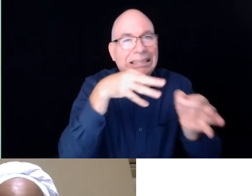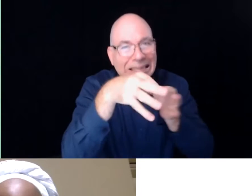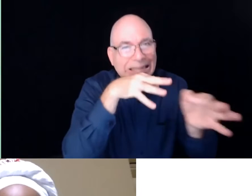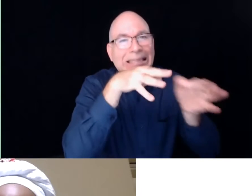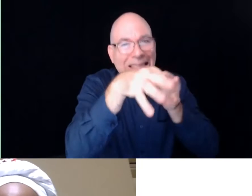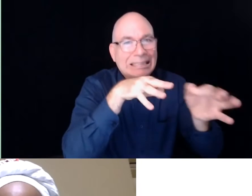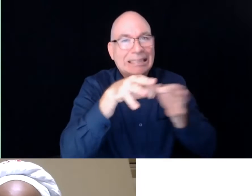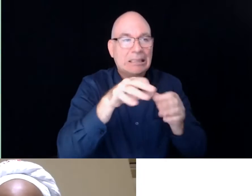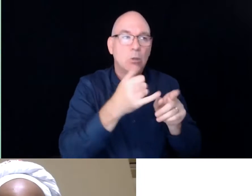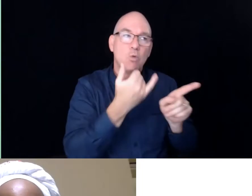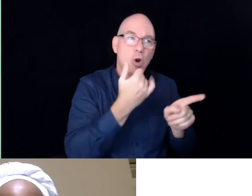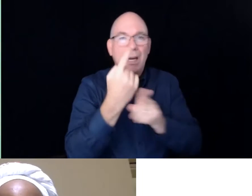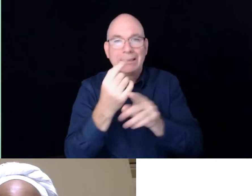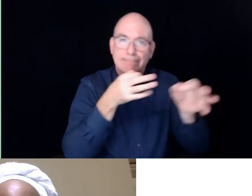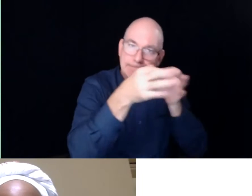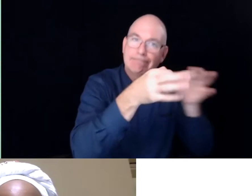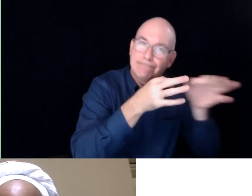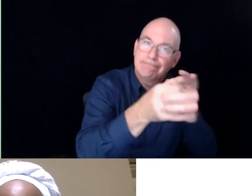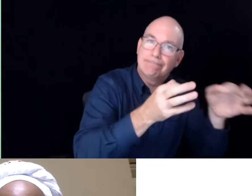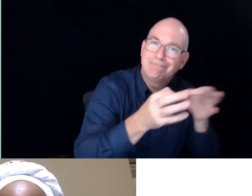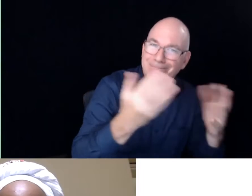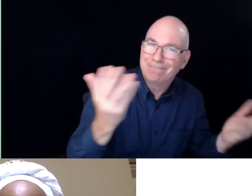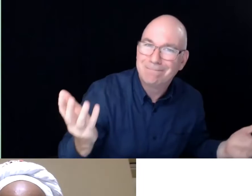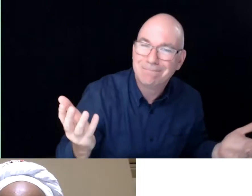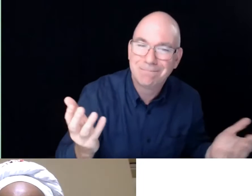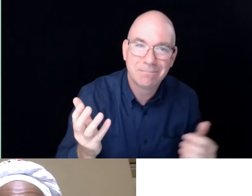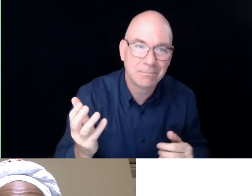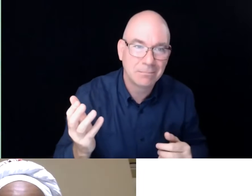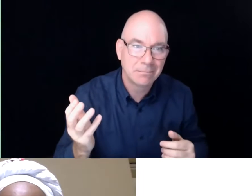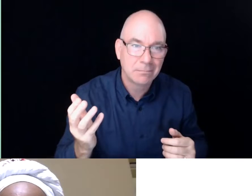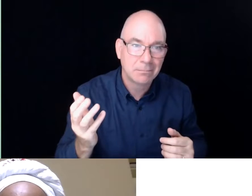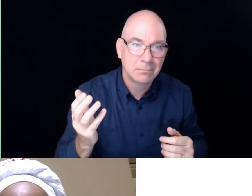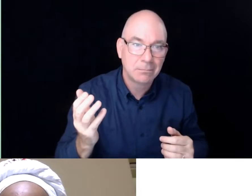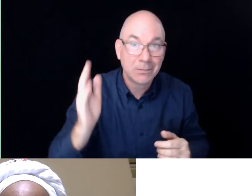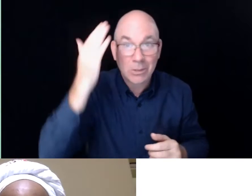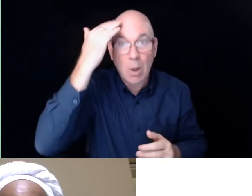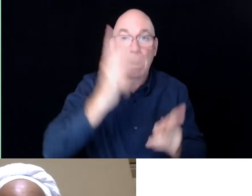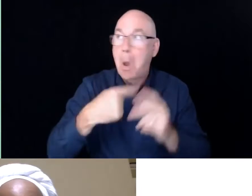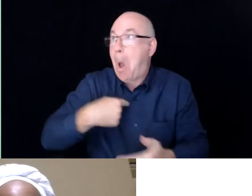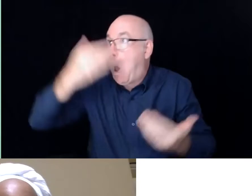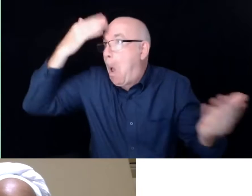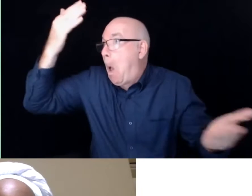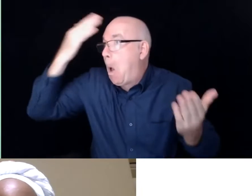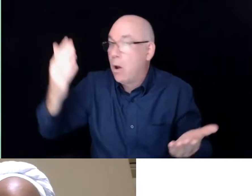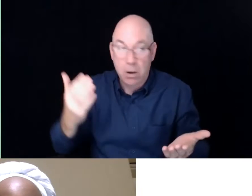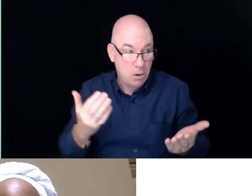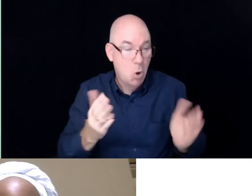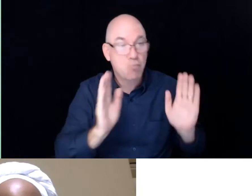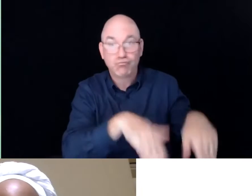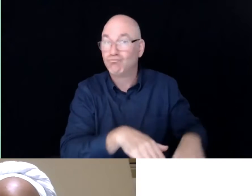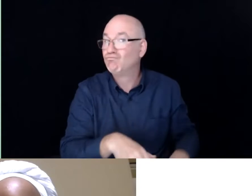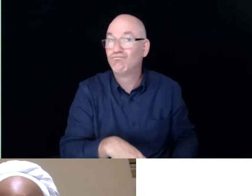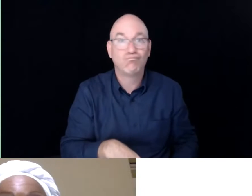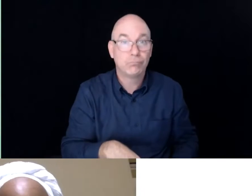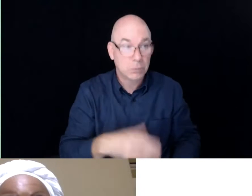is the definition of abuse, because in law, they say that ignorance is not defense, okay? So if they don't know,